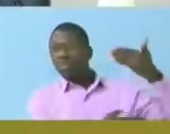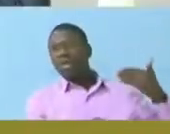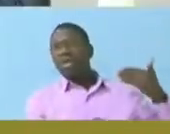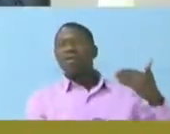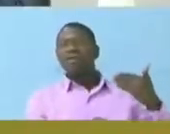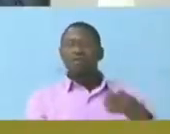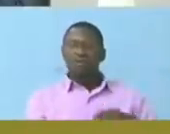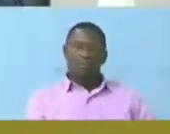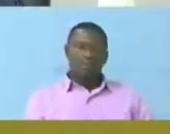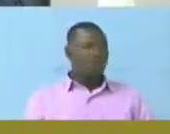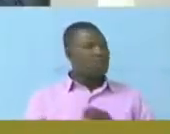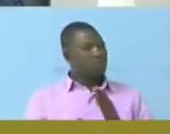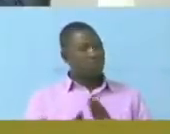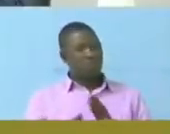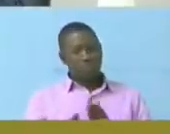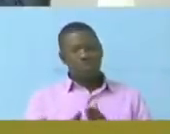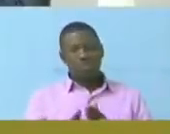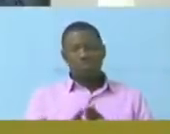Undoubtedly,